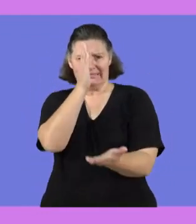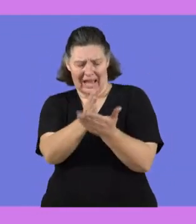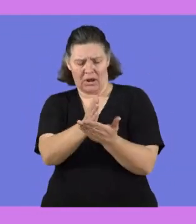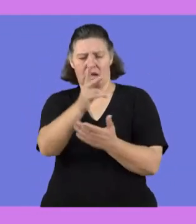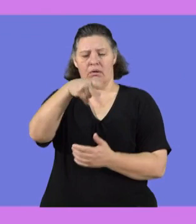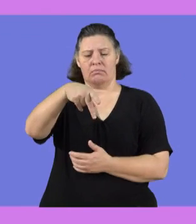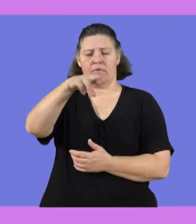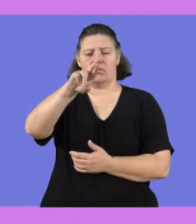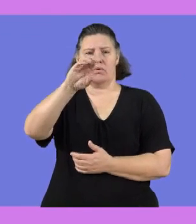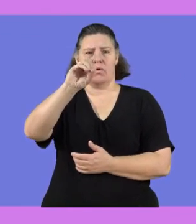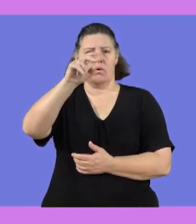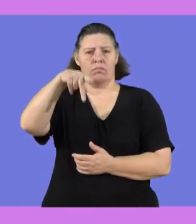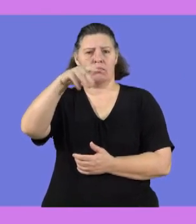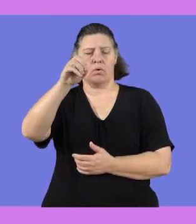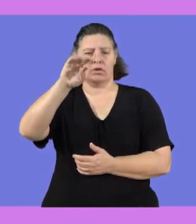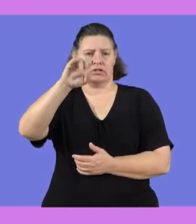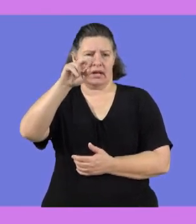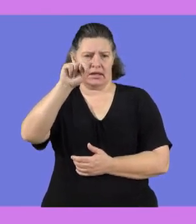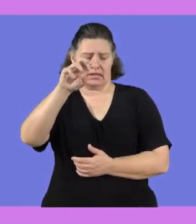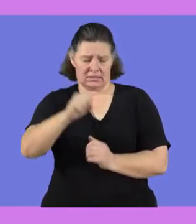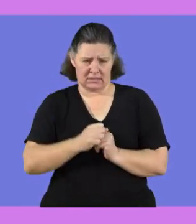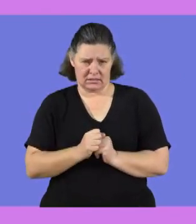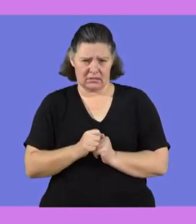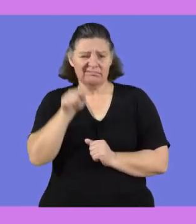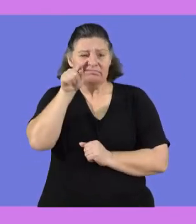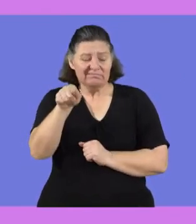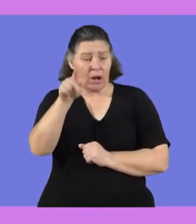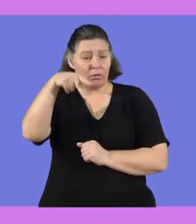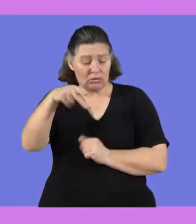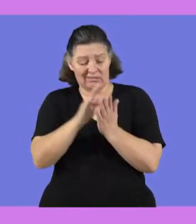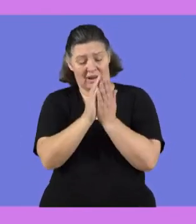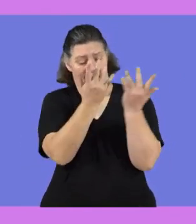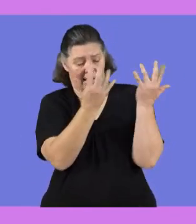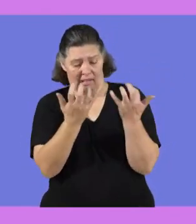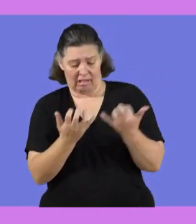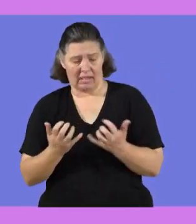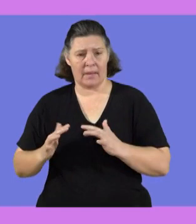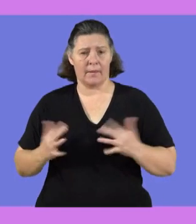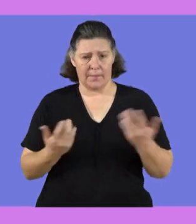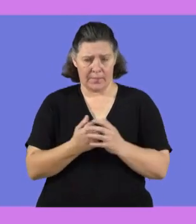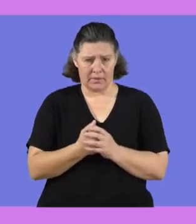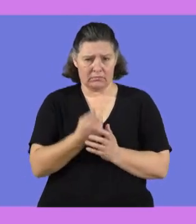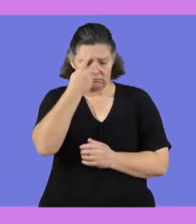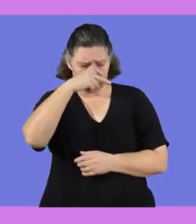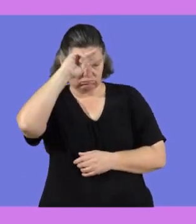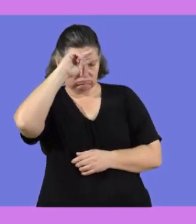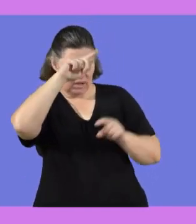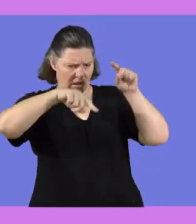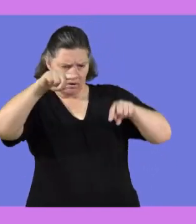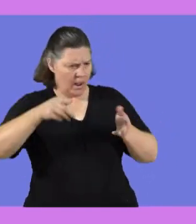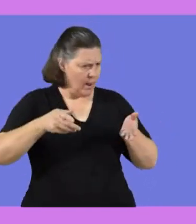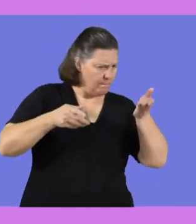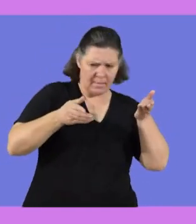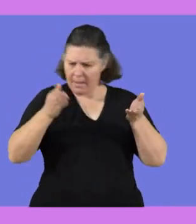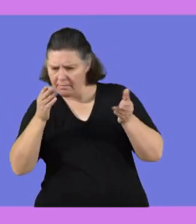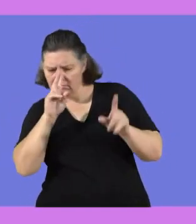with direct proportions, perform calculations with inverse proportion, interpret graphs